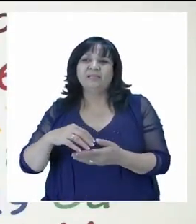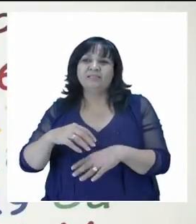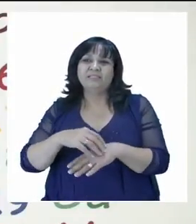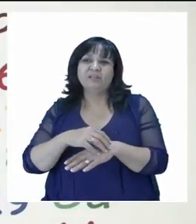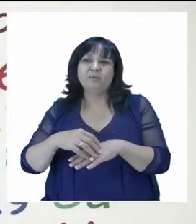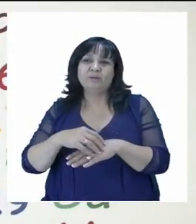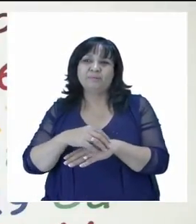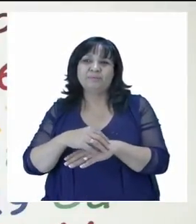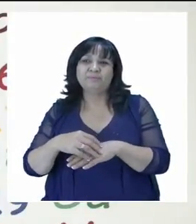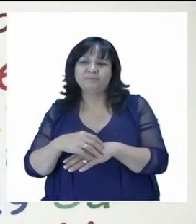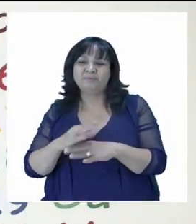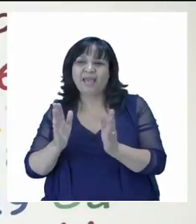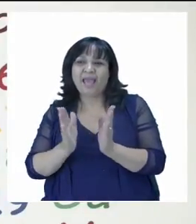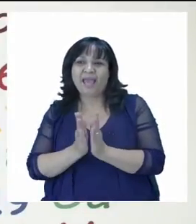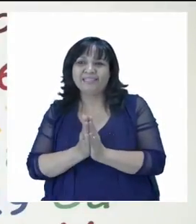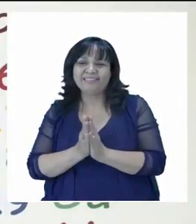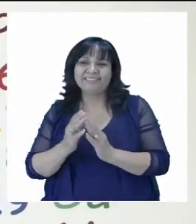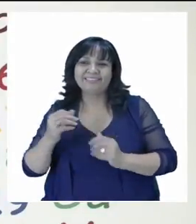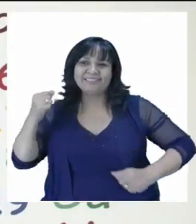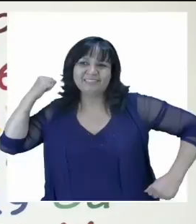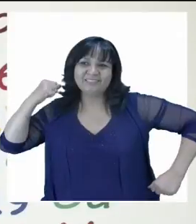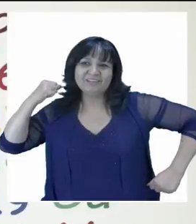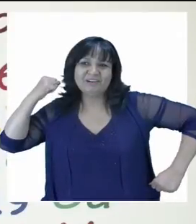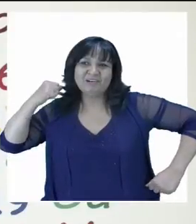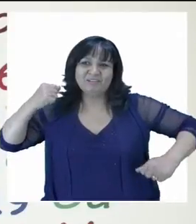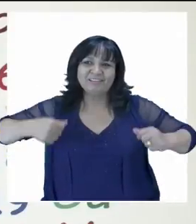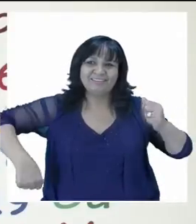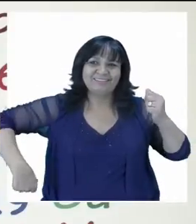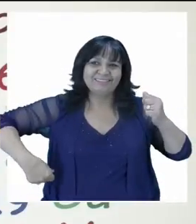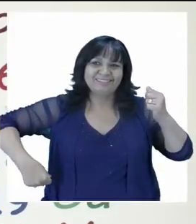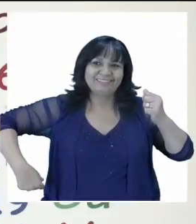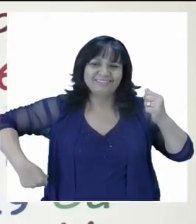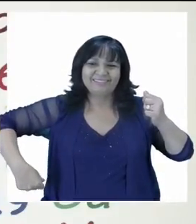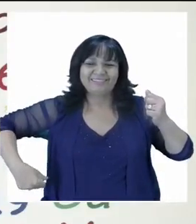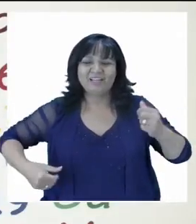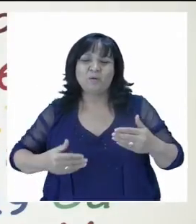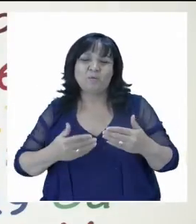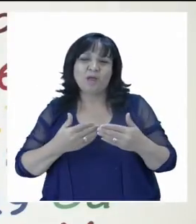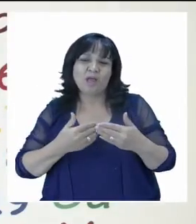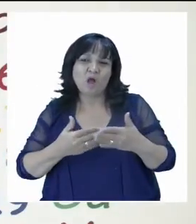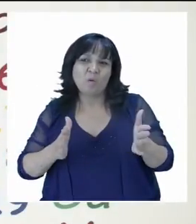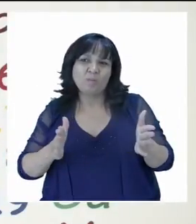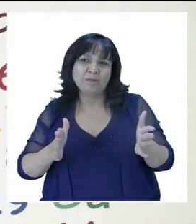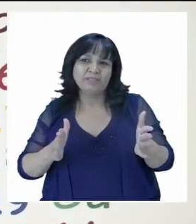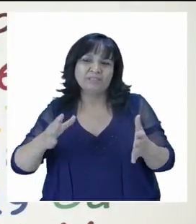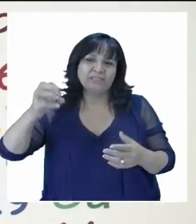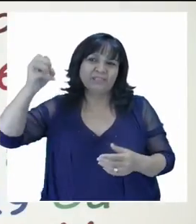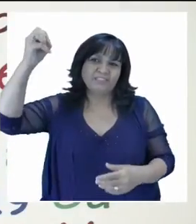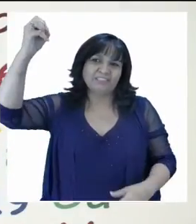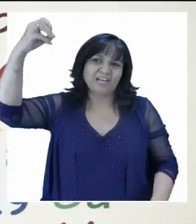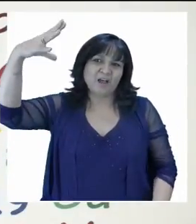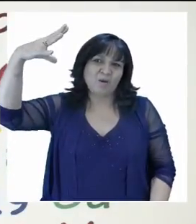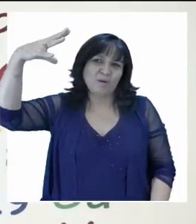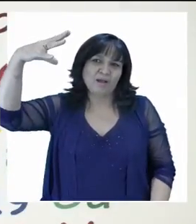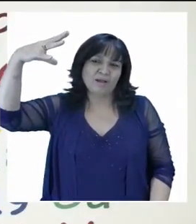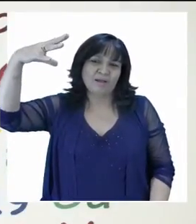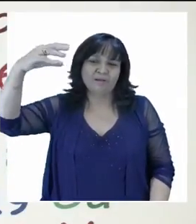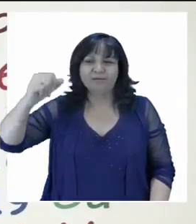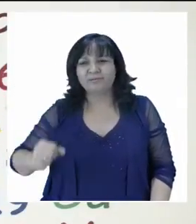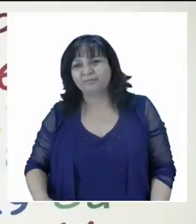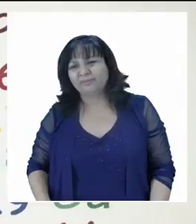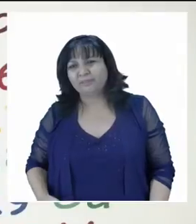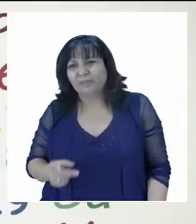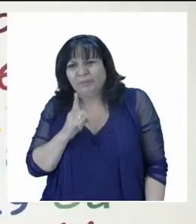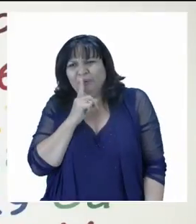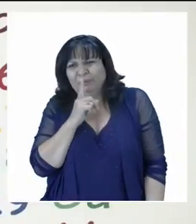a cloth. And we need to open the shower first. Let's open the shower. Oh, it's too hot.